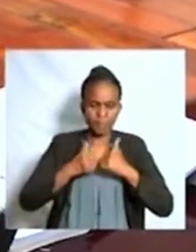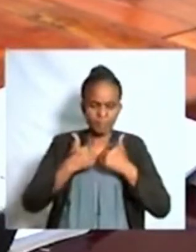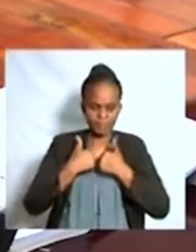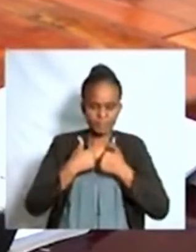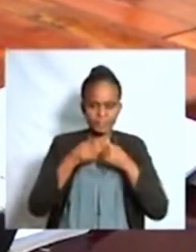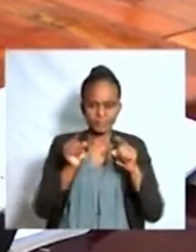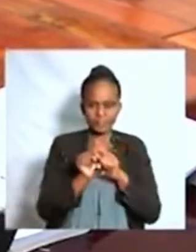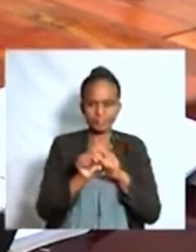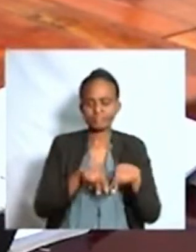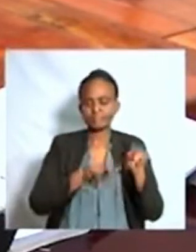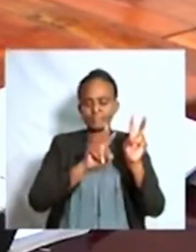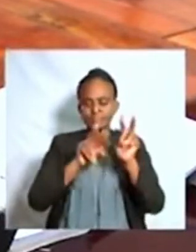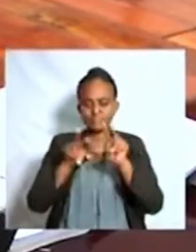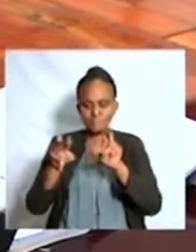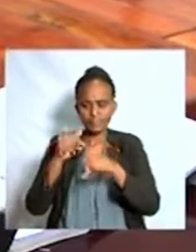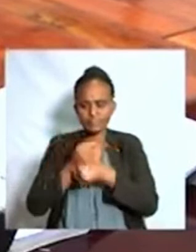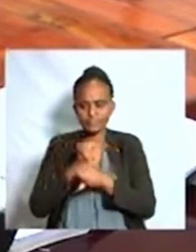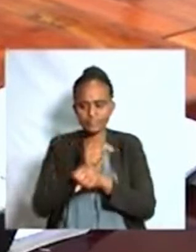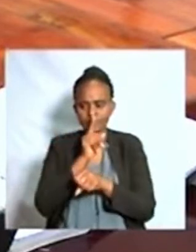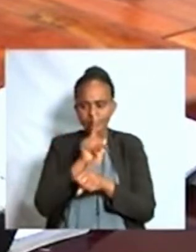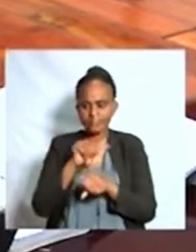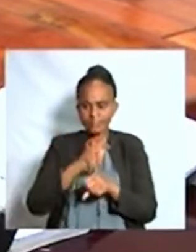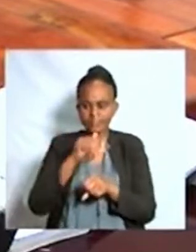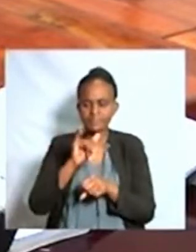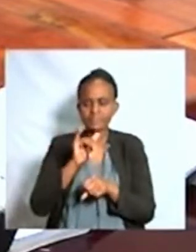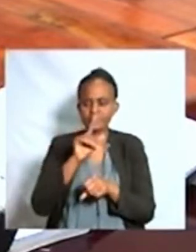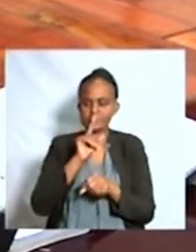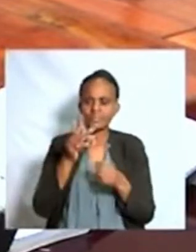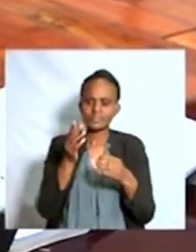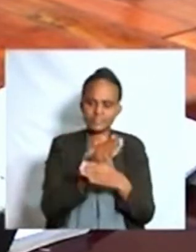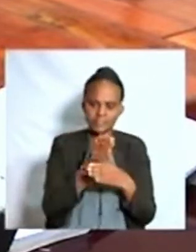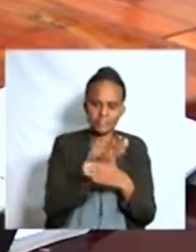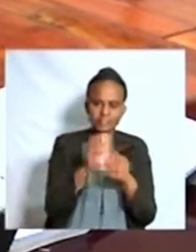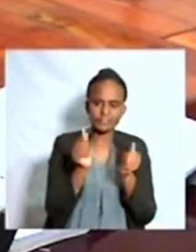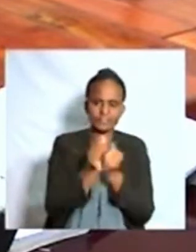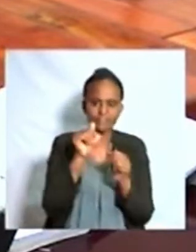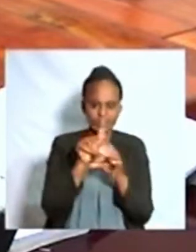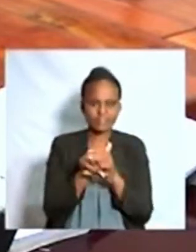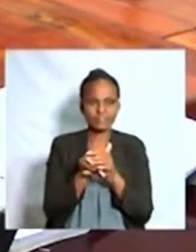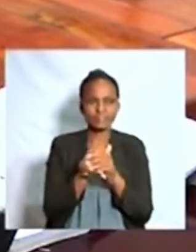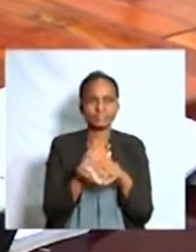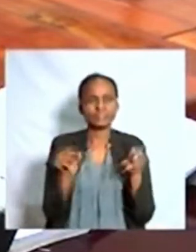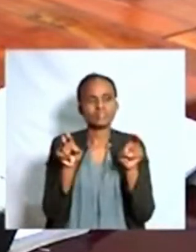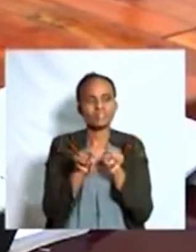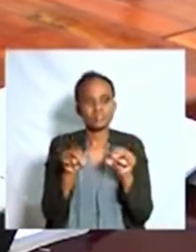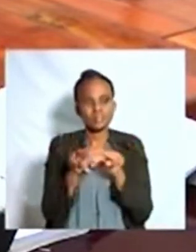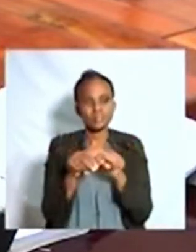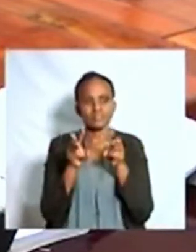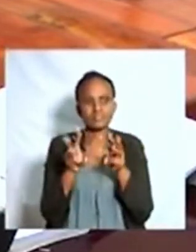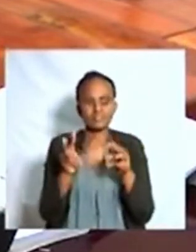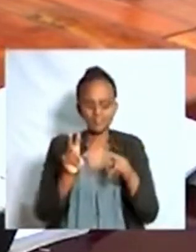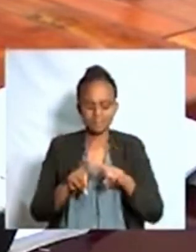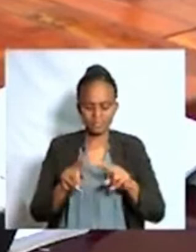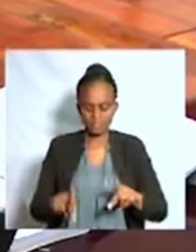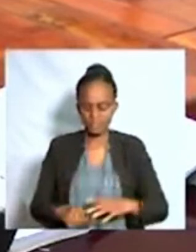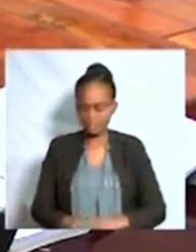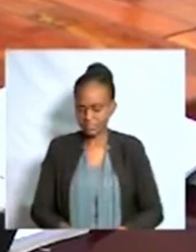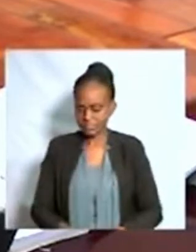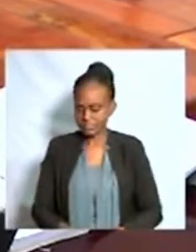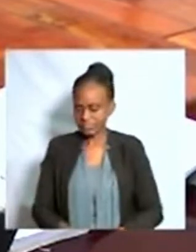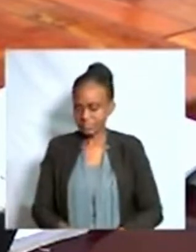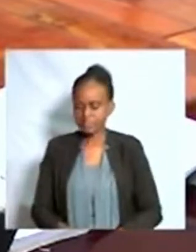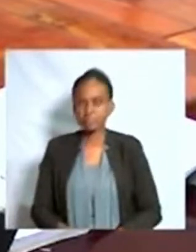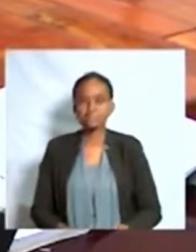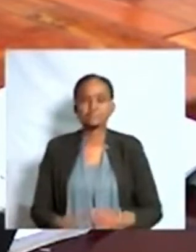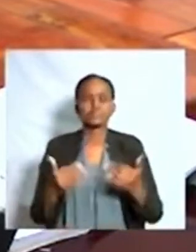well as routine inspection of ensuring that they are trading within a semblance of normality, Chair. Coming to